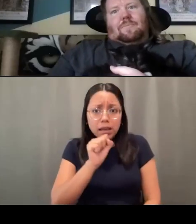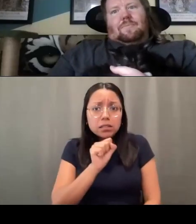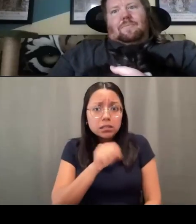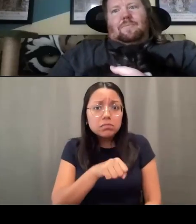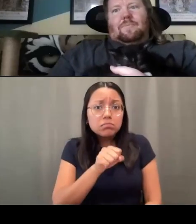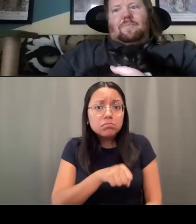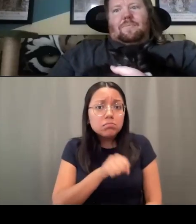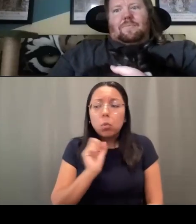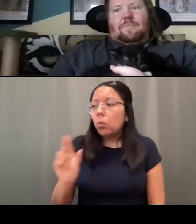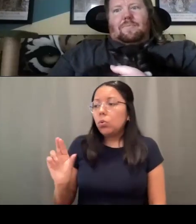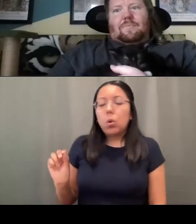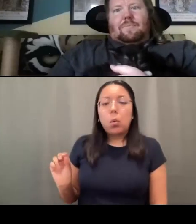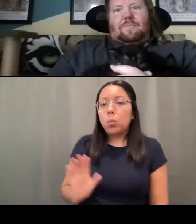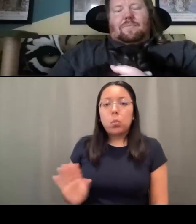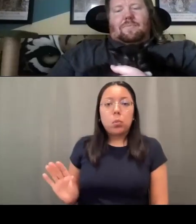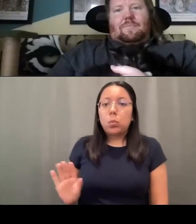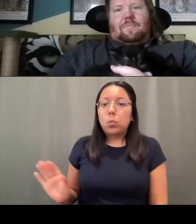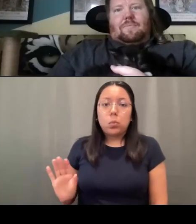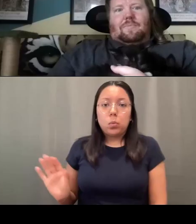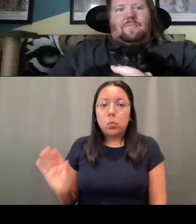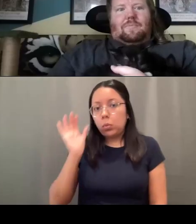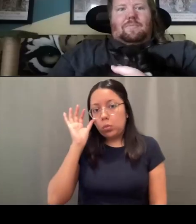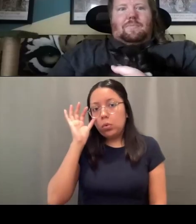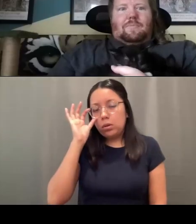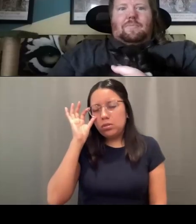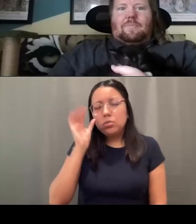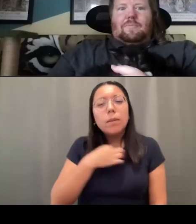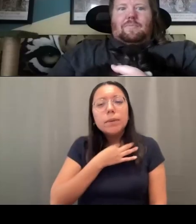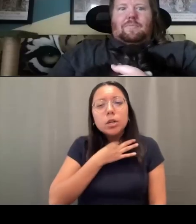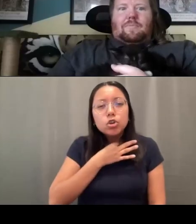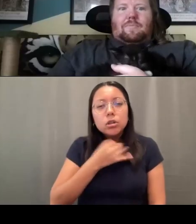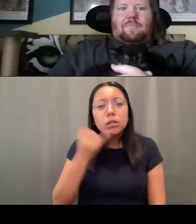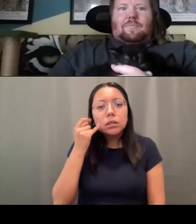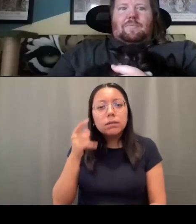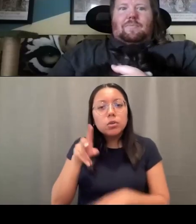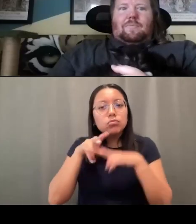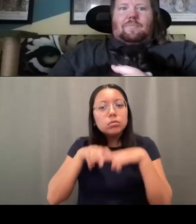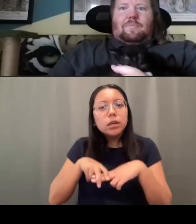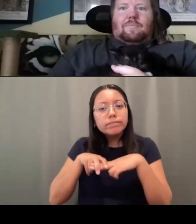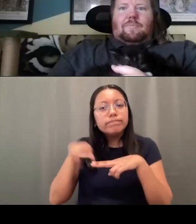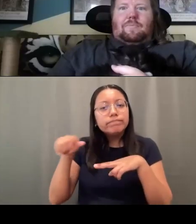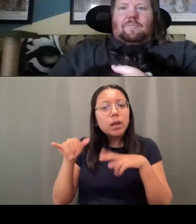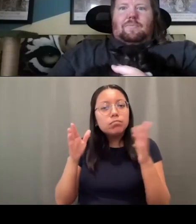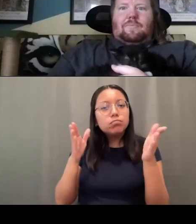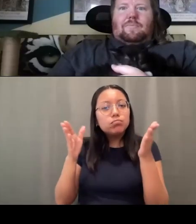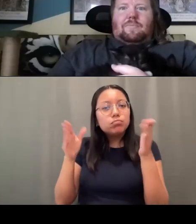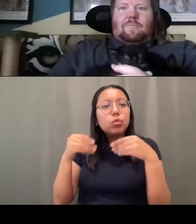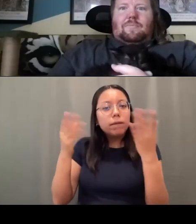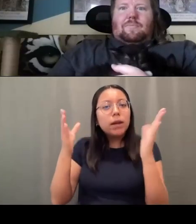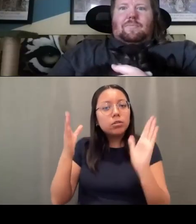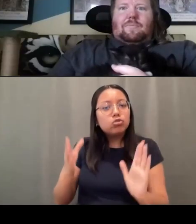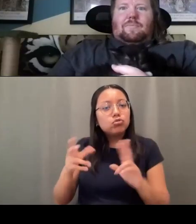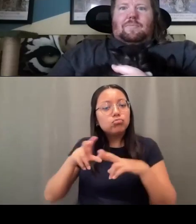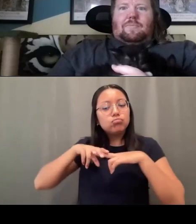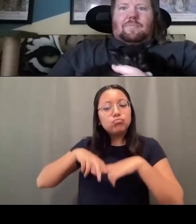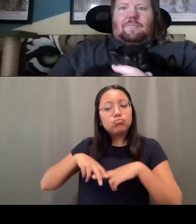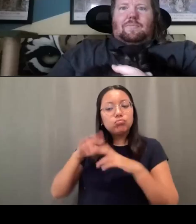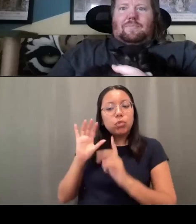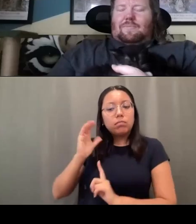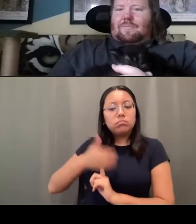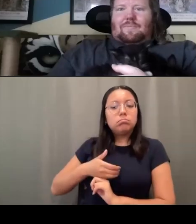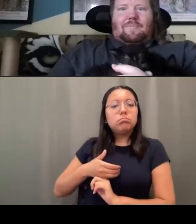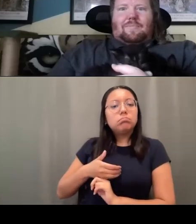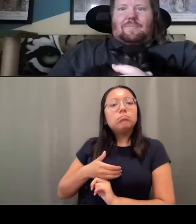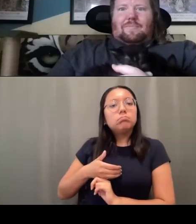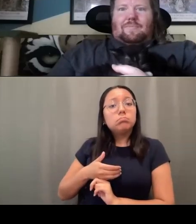like, if you were sitting in that provider's chair and Bex, you ask the question, hey, do you want to talk about this? And Bex is like, heck no,